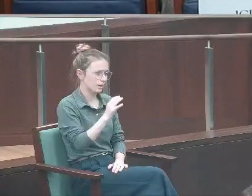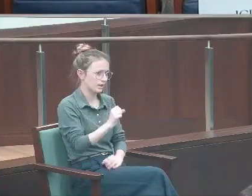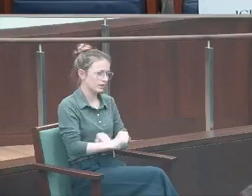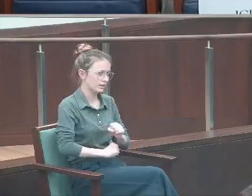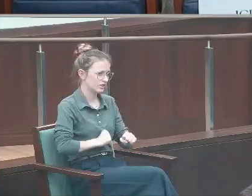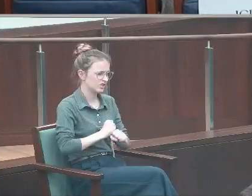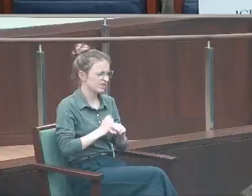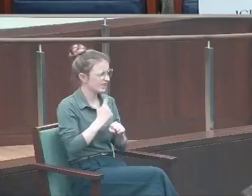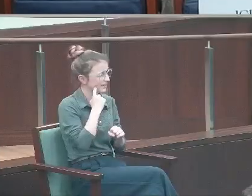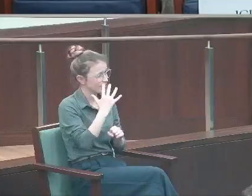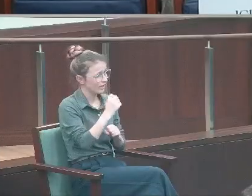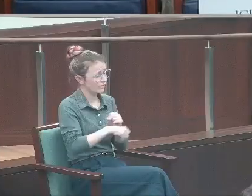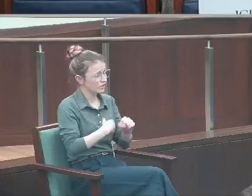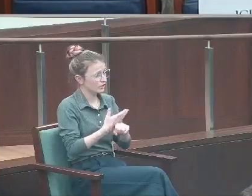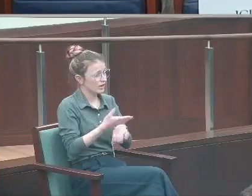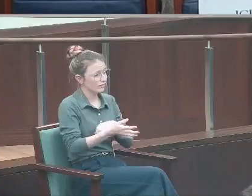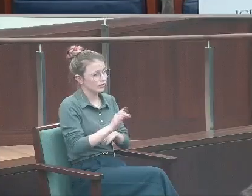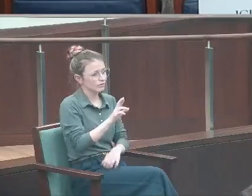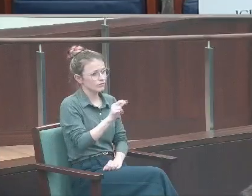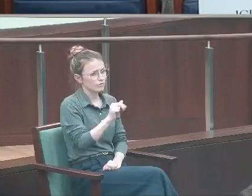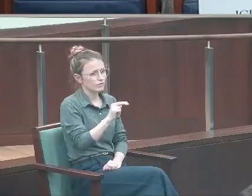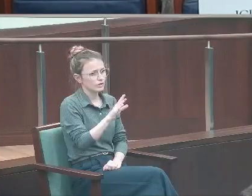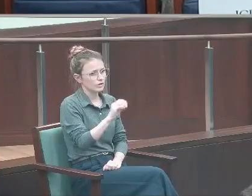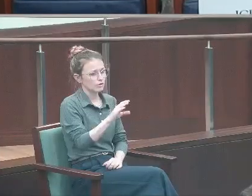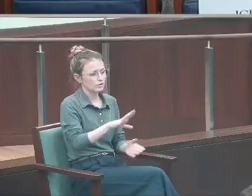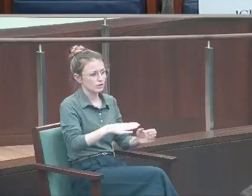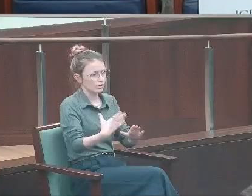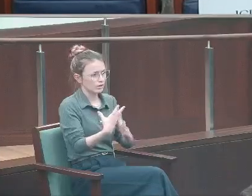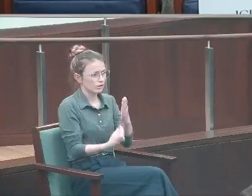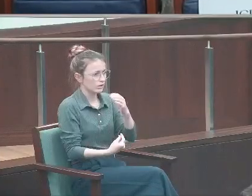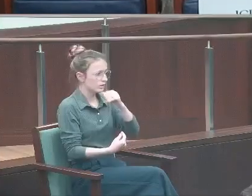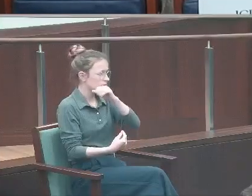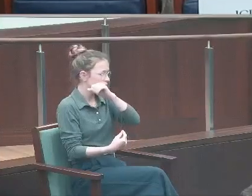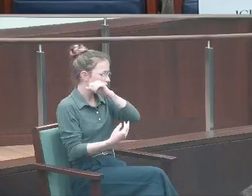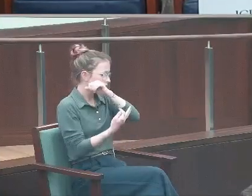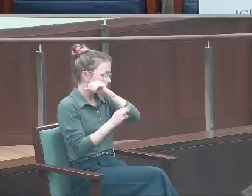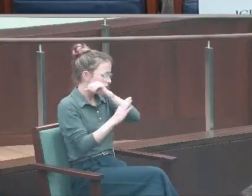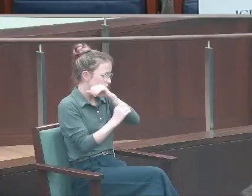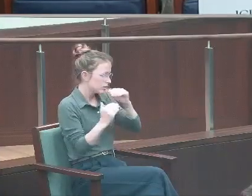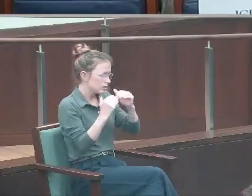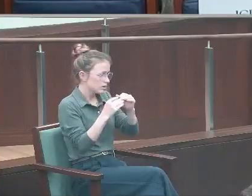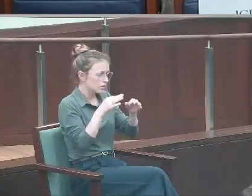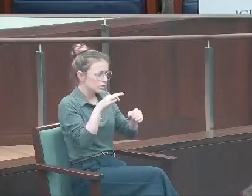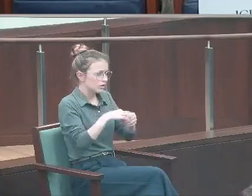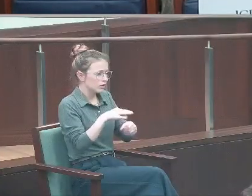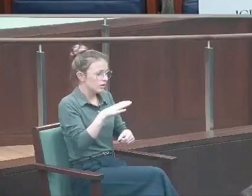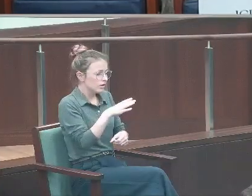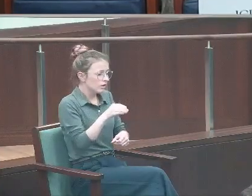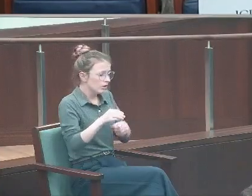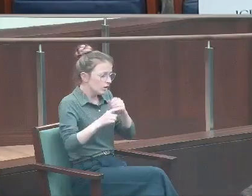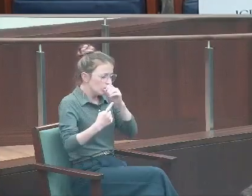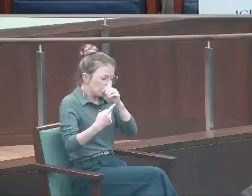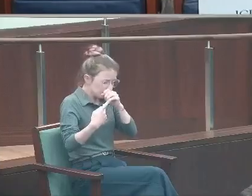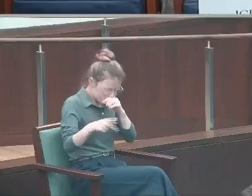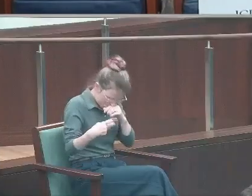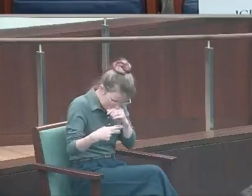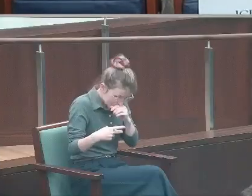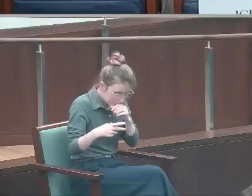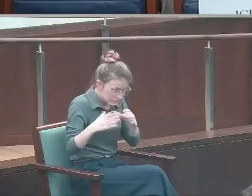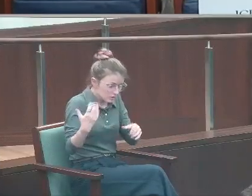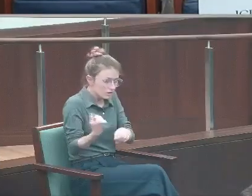5 years, I think, after Franco died. There was a free and fair election, and the Liberal Party won. And the